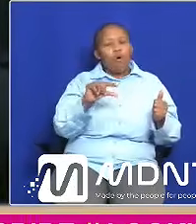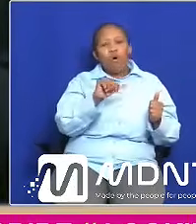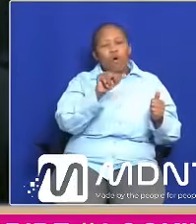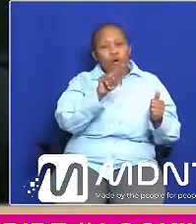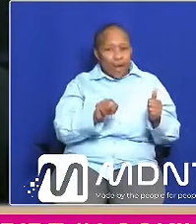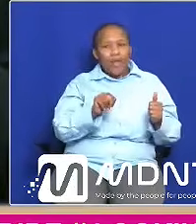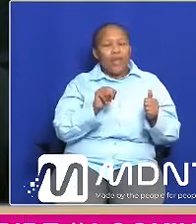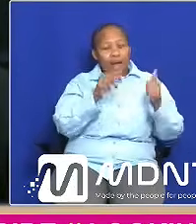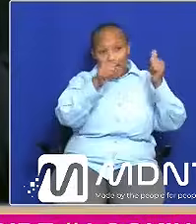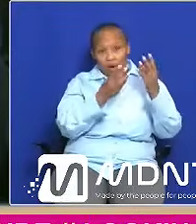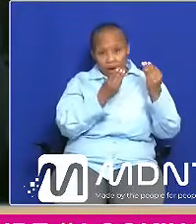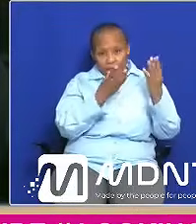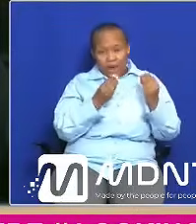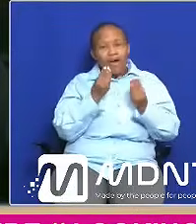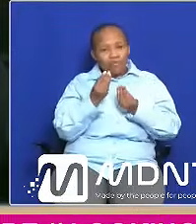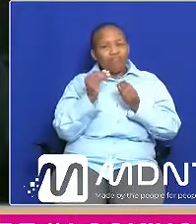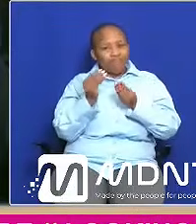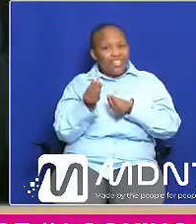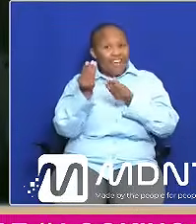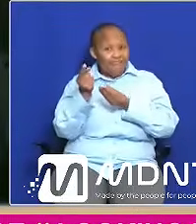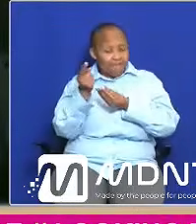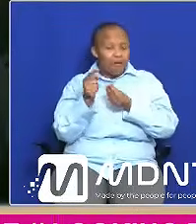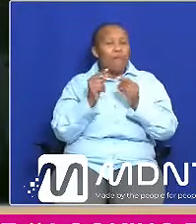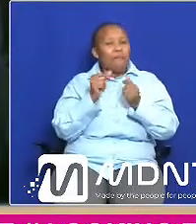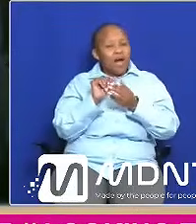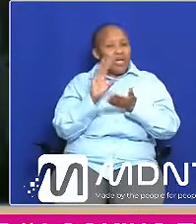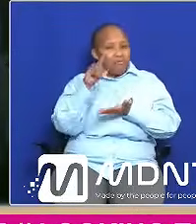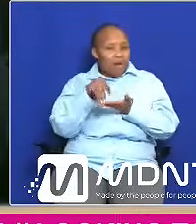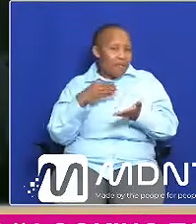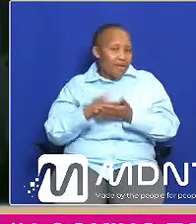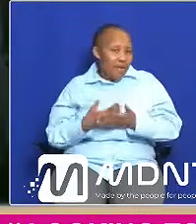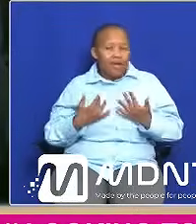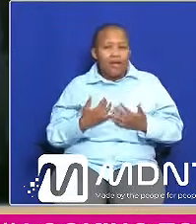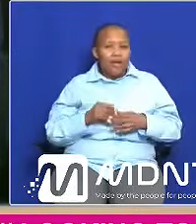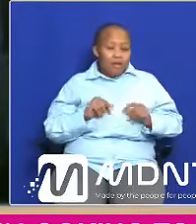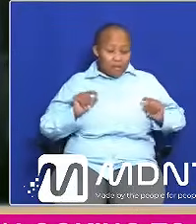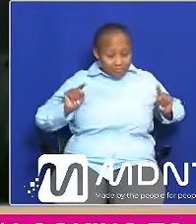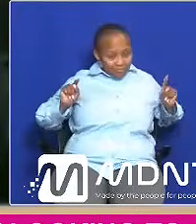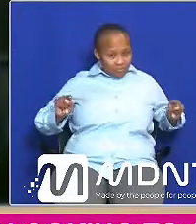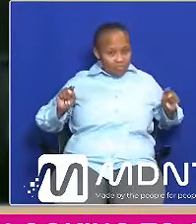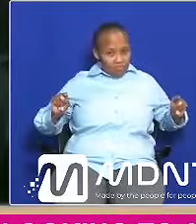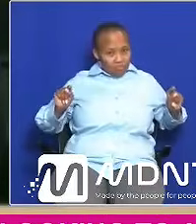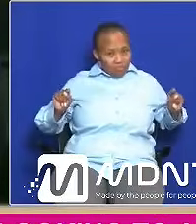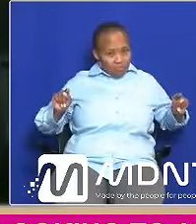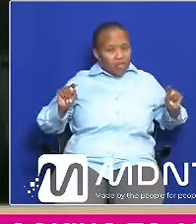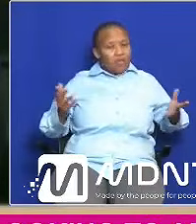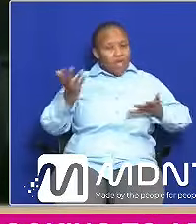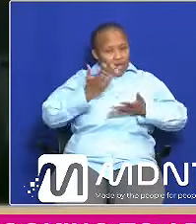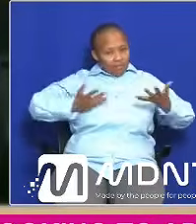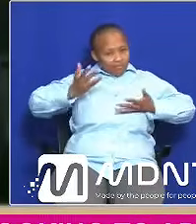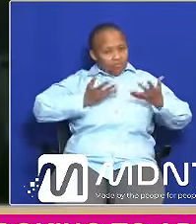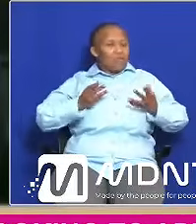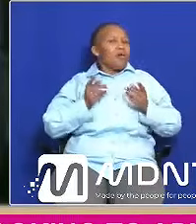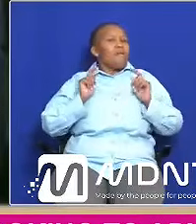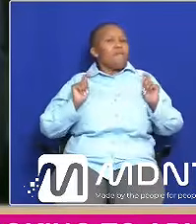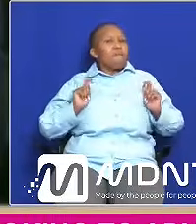day, you, Mr. Msibi and Mr. Maumela are discussing monies and payments of monies. That should jog your memory, what